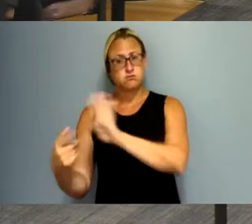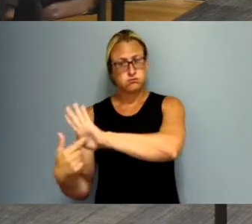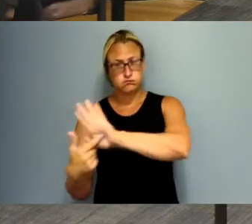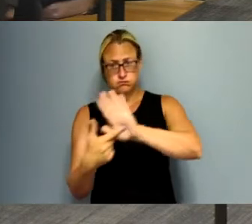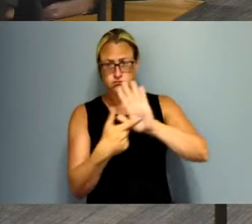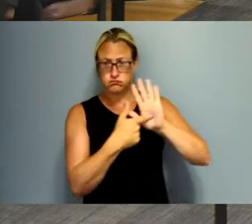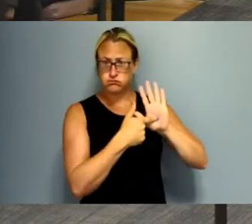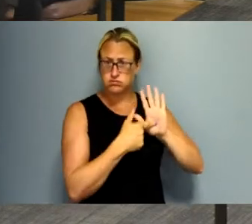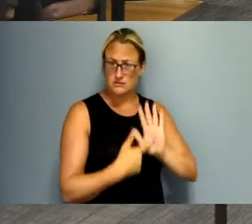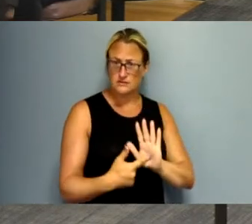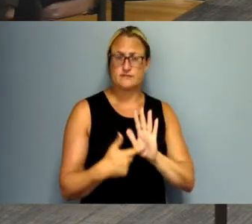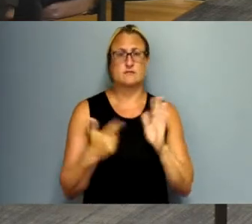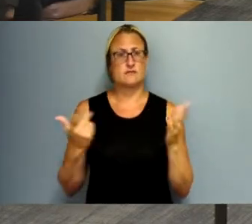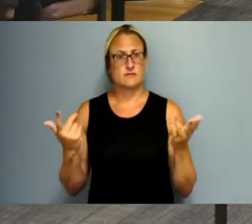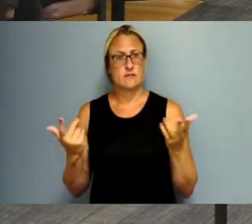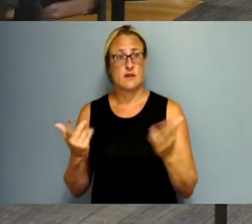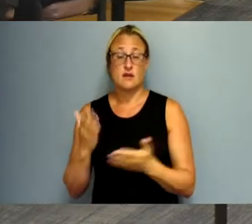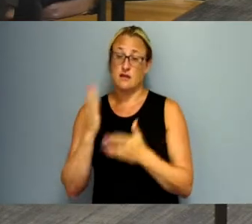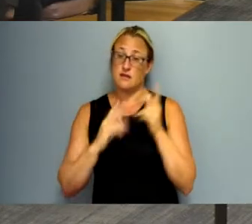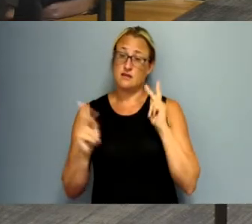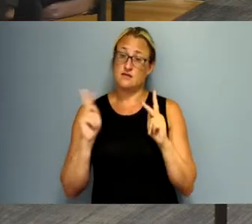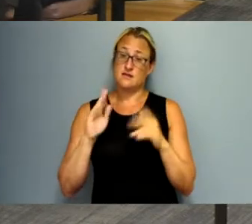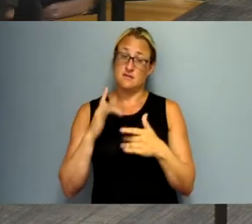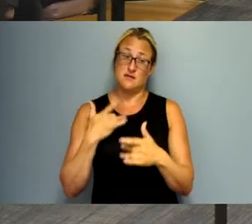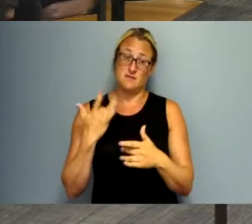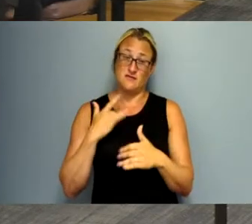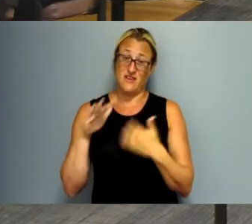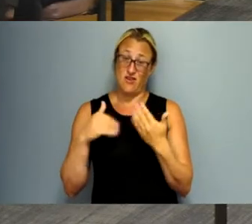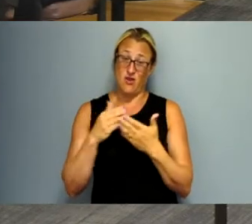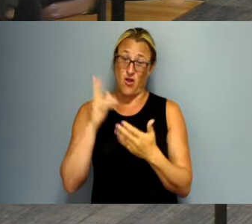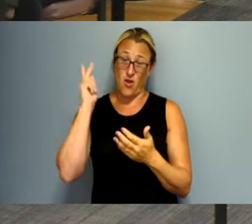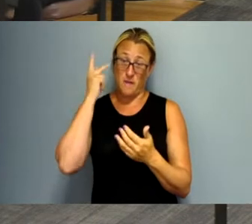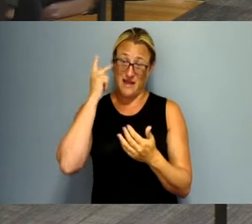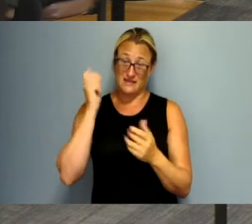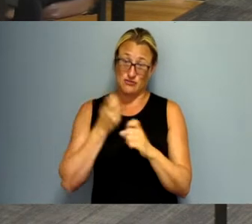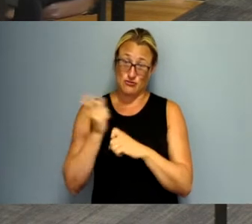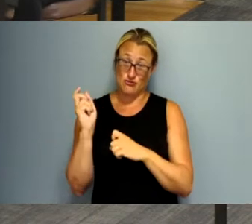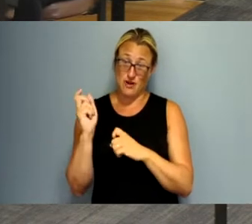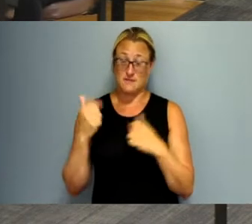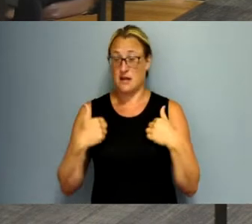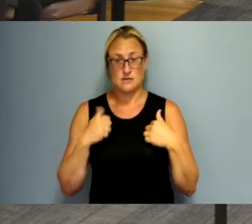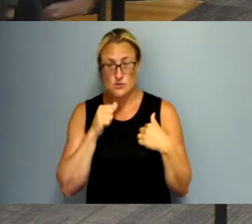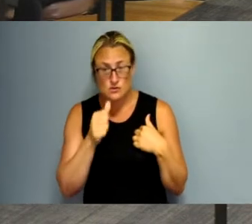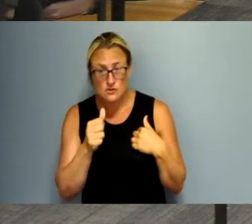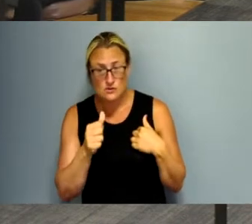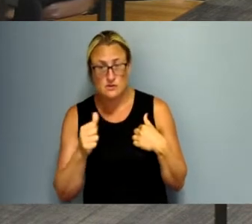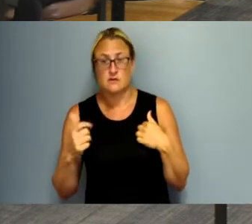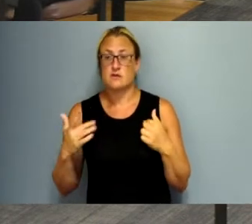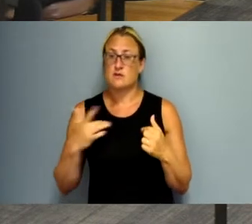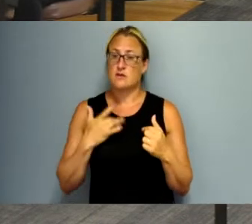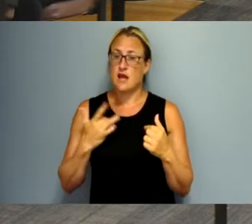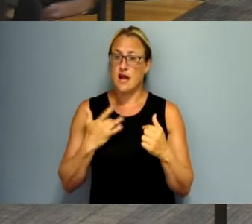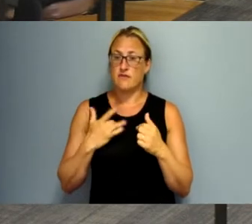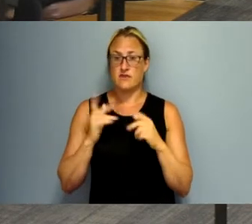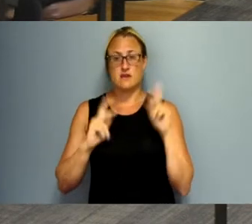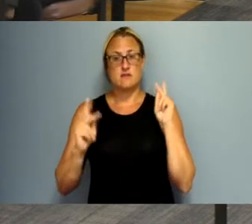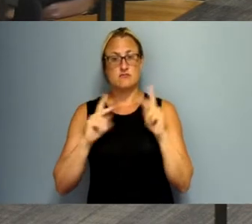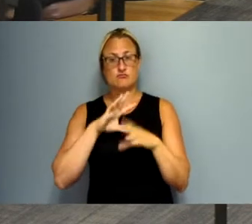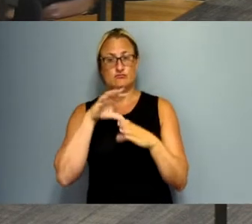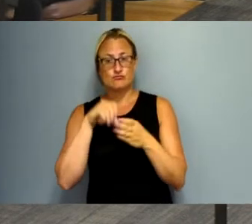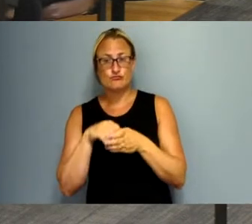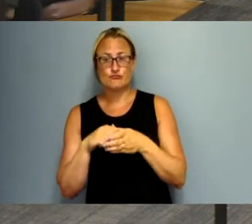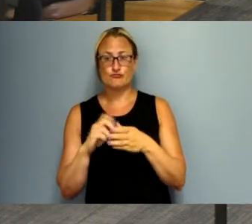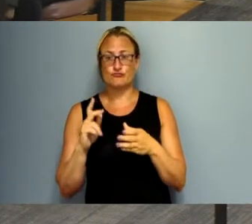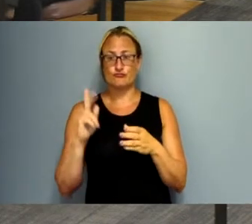about corruption. Some people feel that all politicians are corrupt. I don't. I feel everyone goes into politics with good